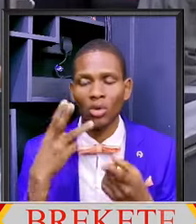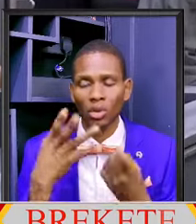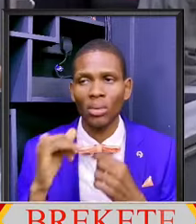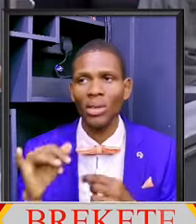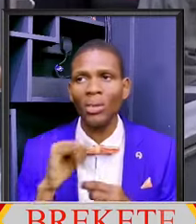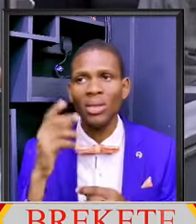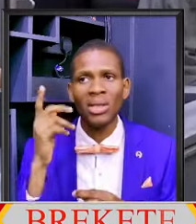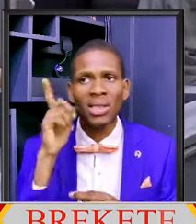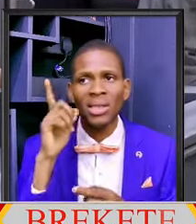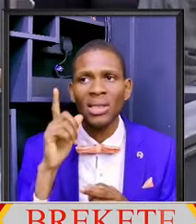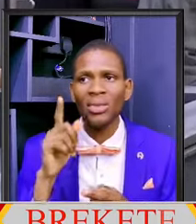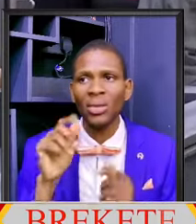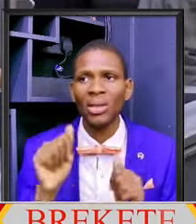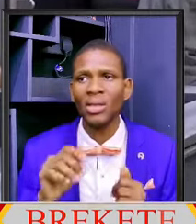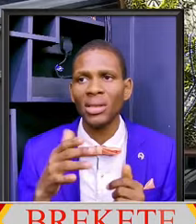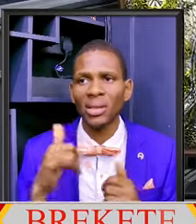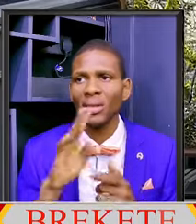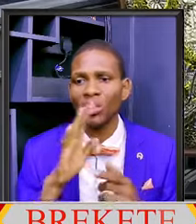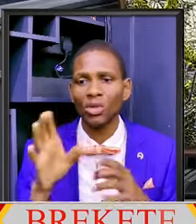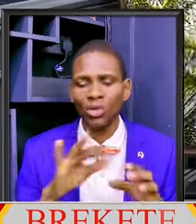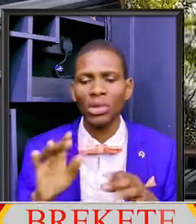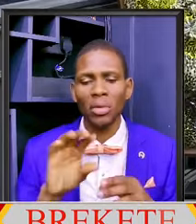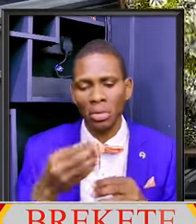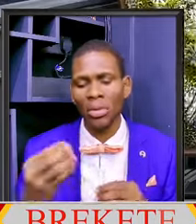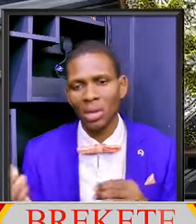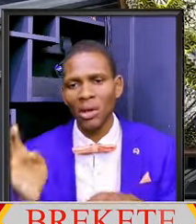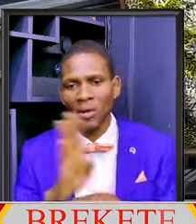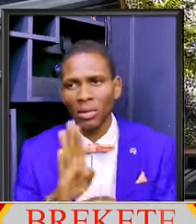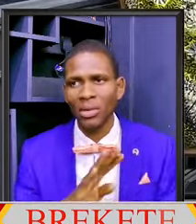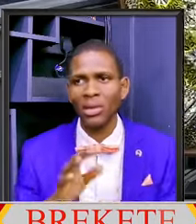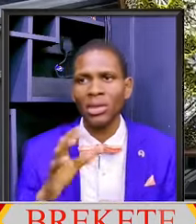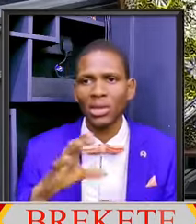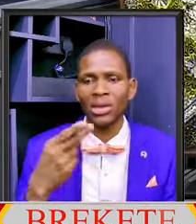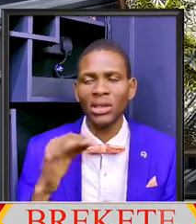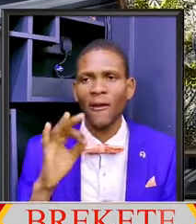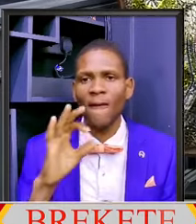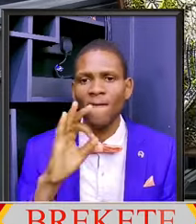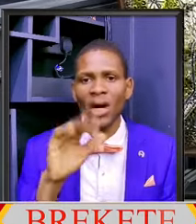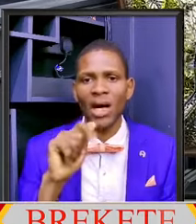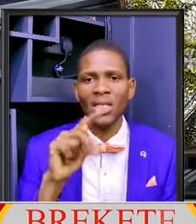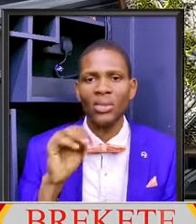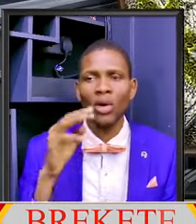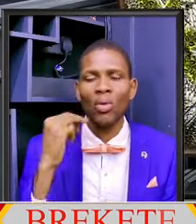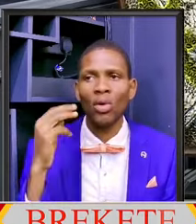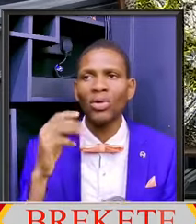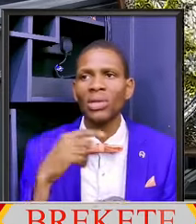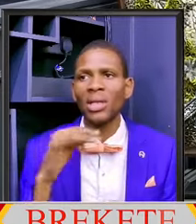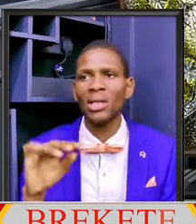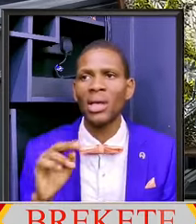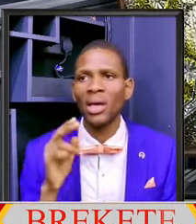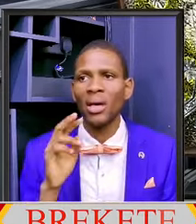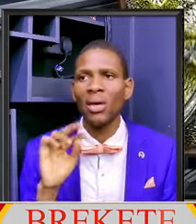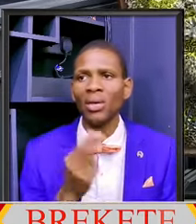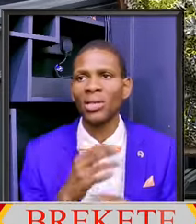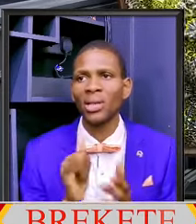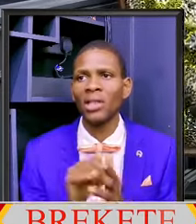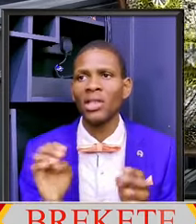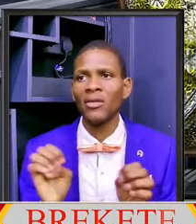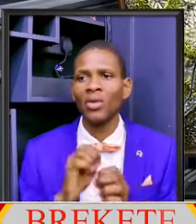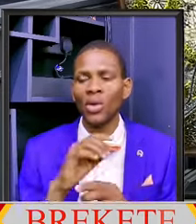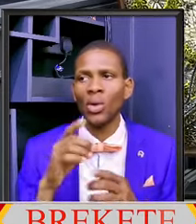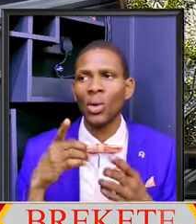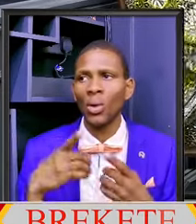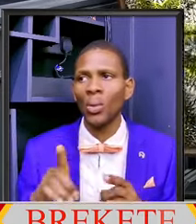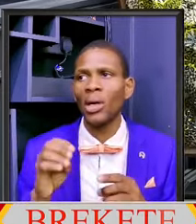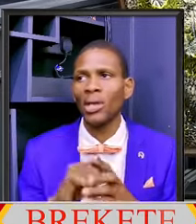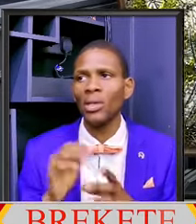was listening, you can still be doing small business. Mm-hmm. Chef Fatima was telling us just not quite long ago that even while